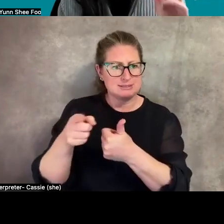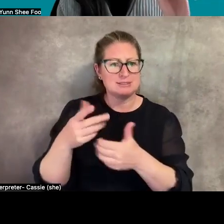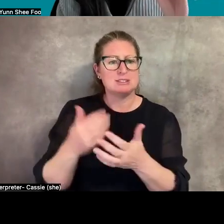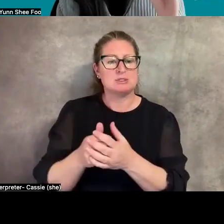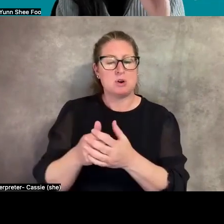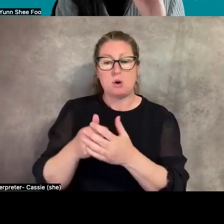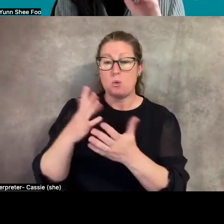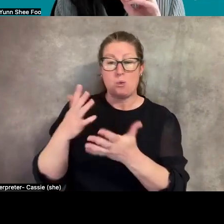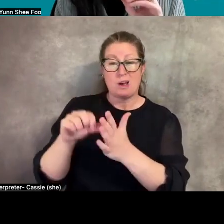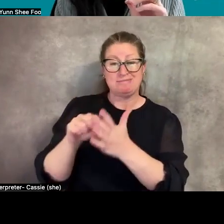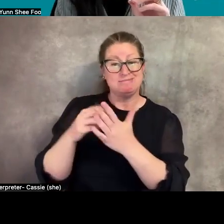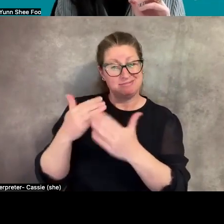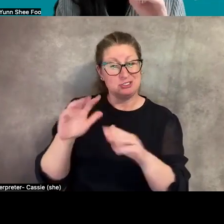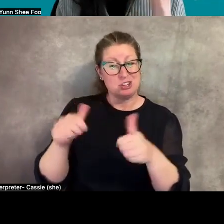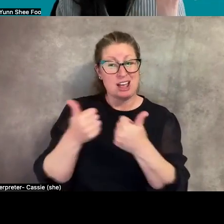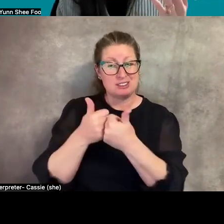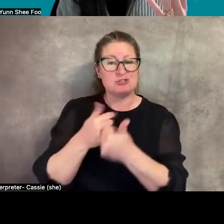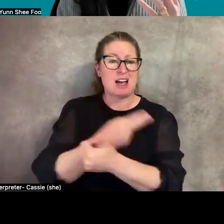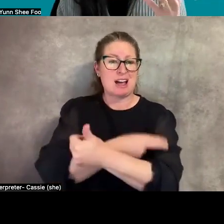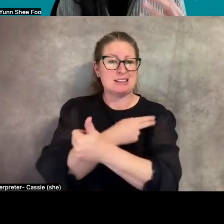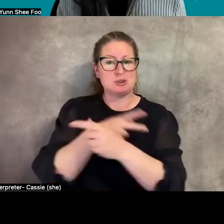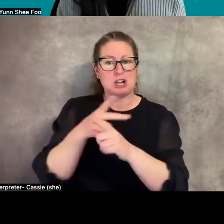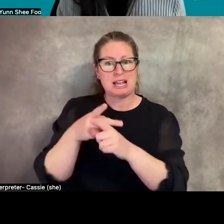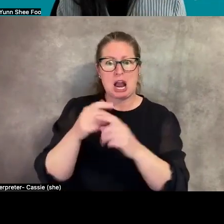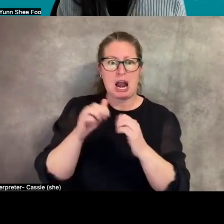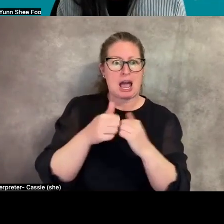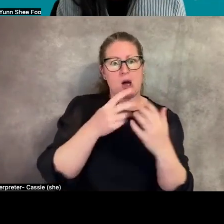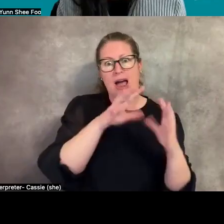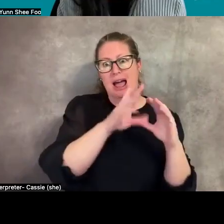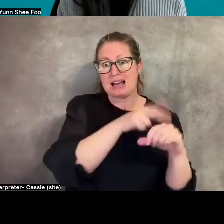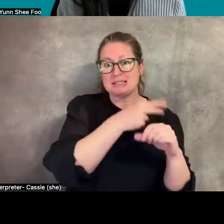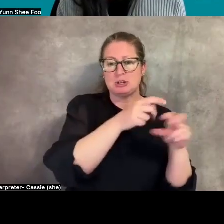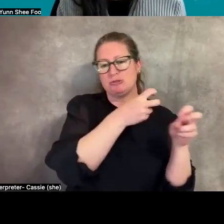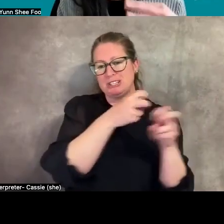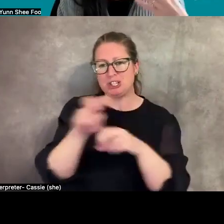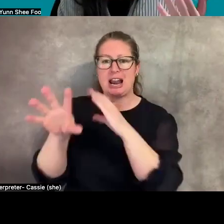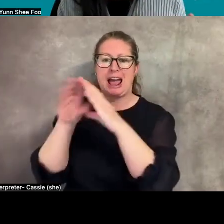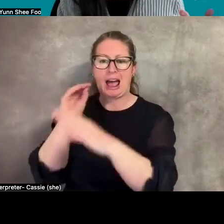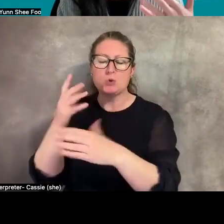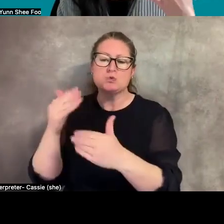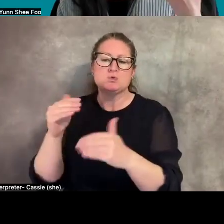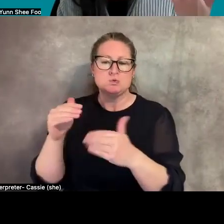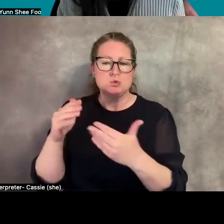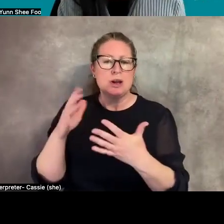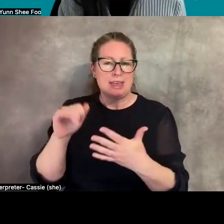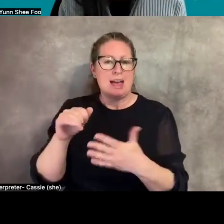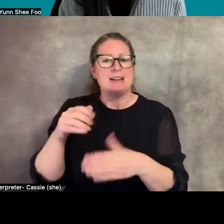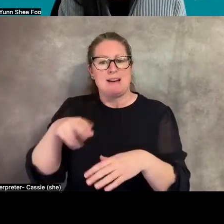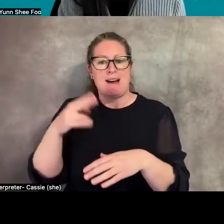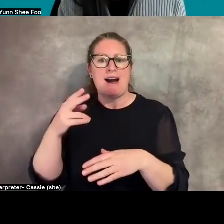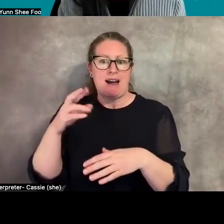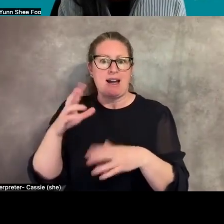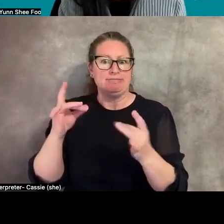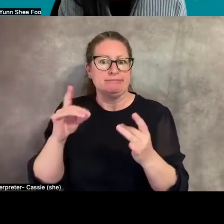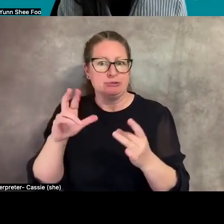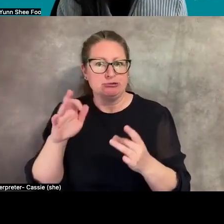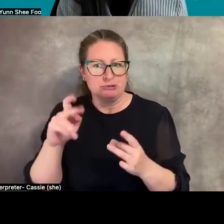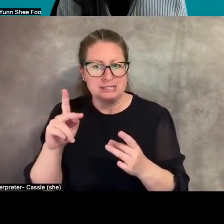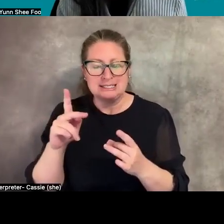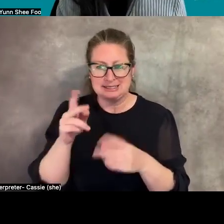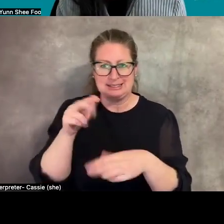out, which is we know a high risk window for relapse and